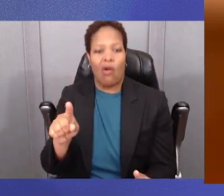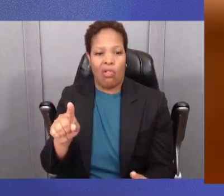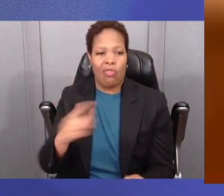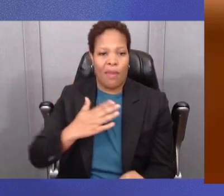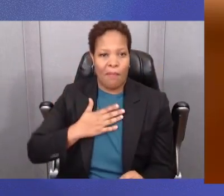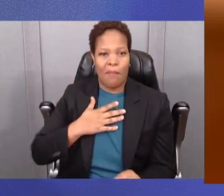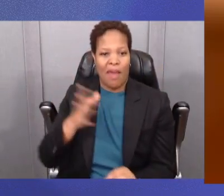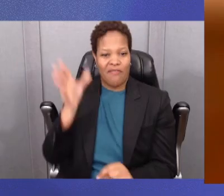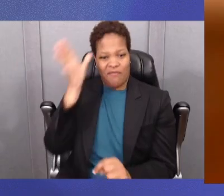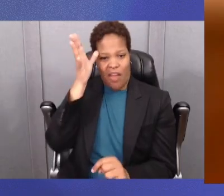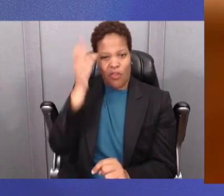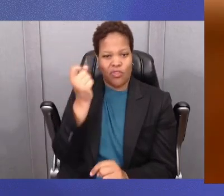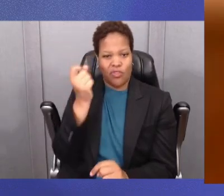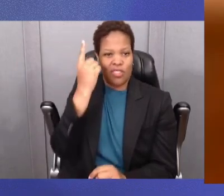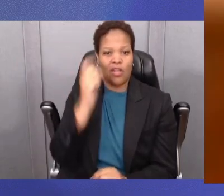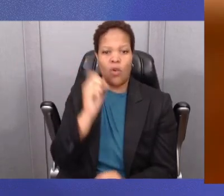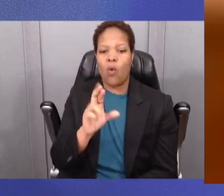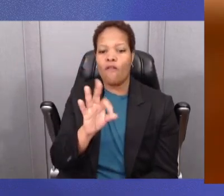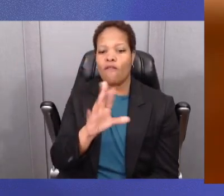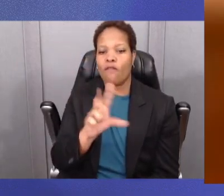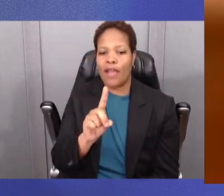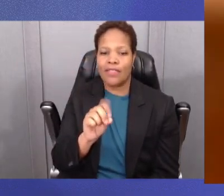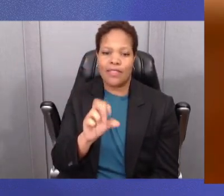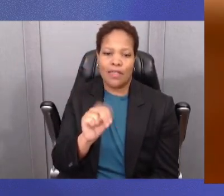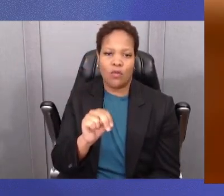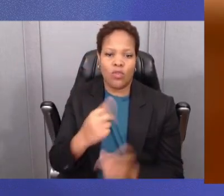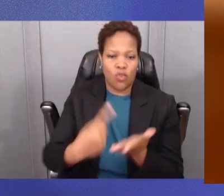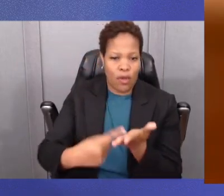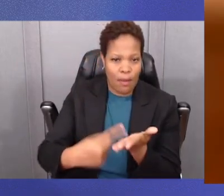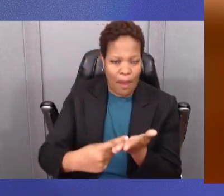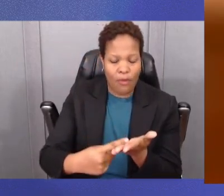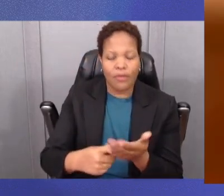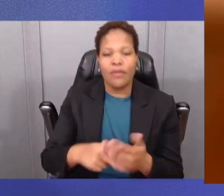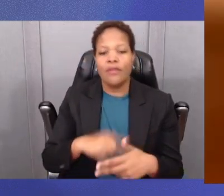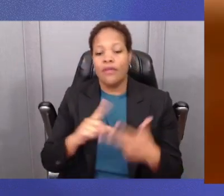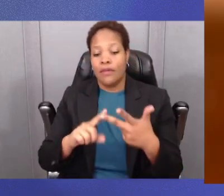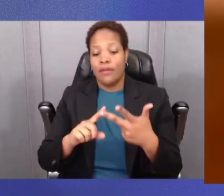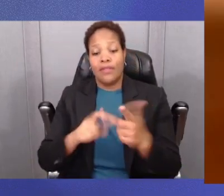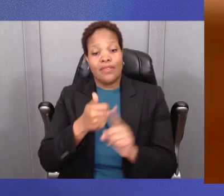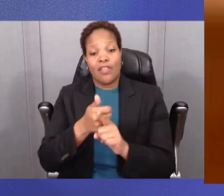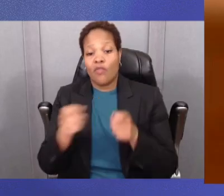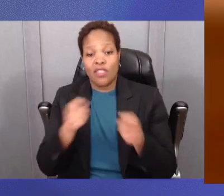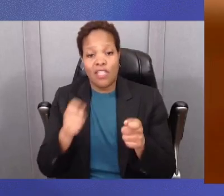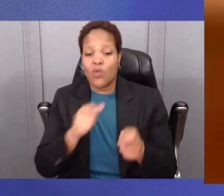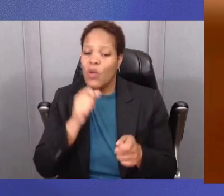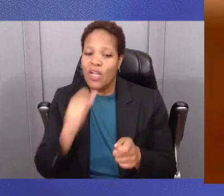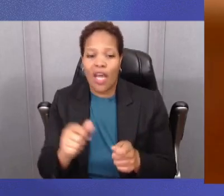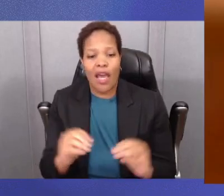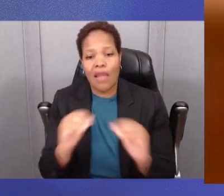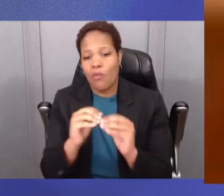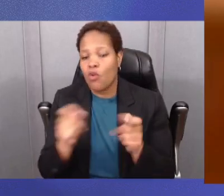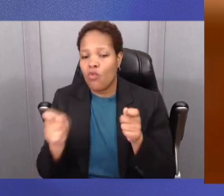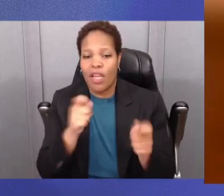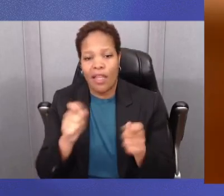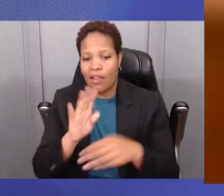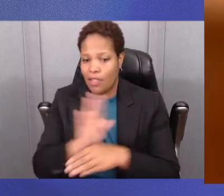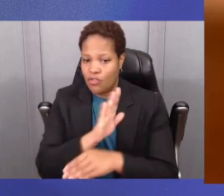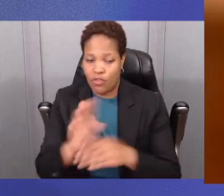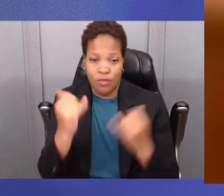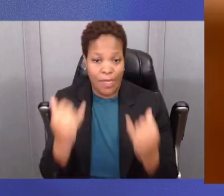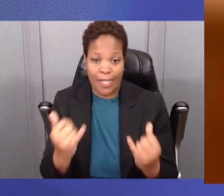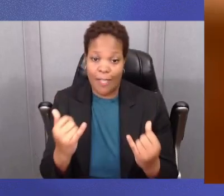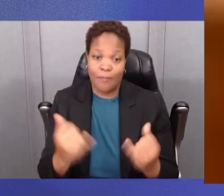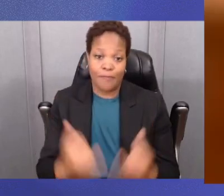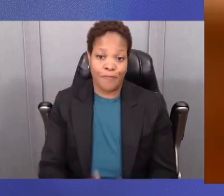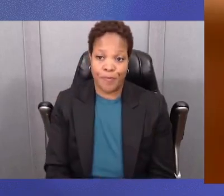that Friedson was talking about. And self-regulation, we are not a well-regulated industry right now.